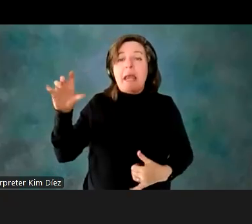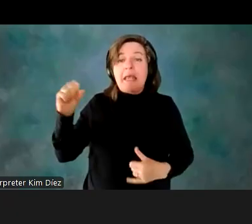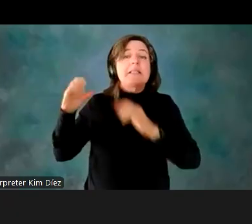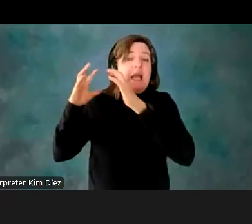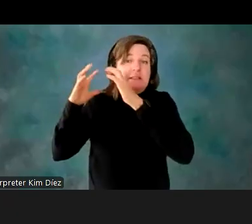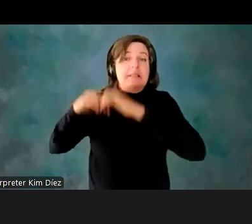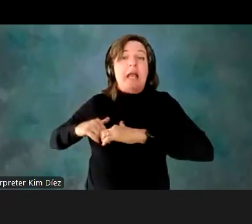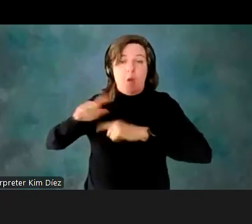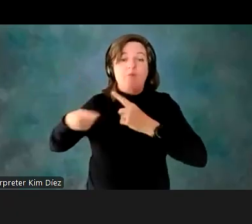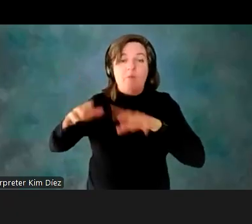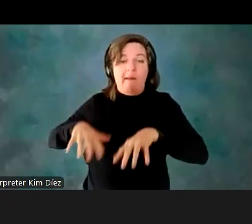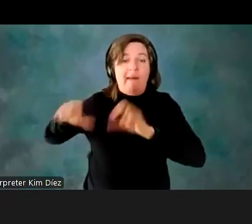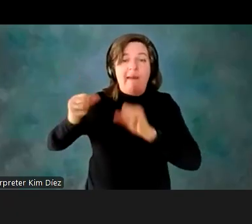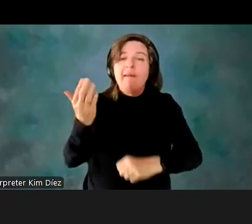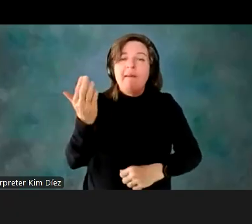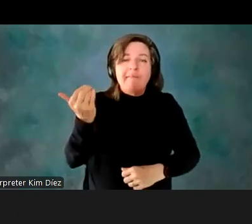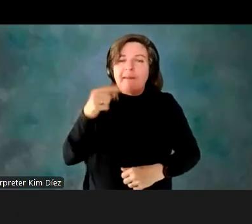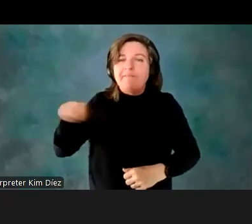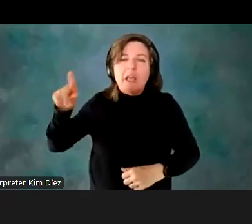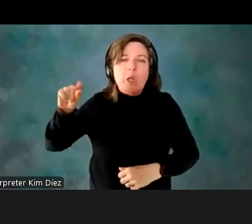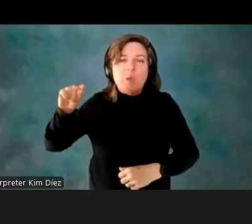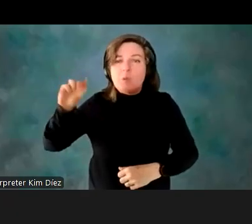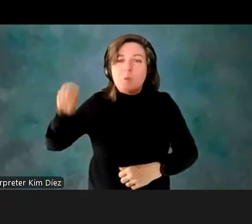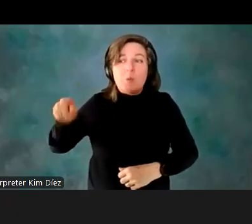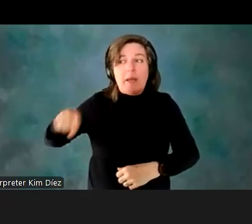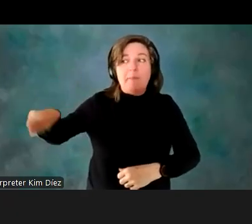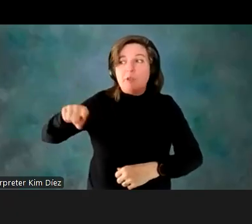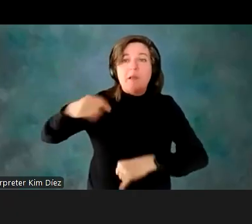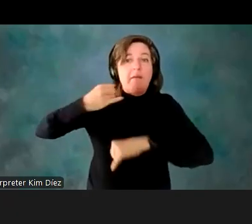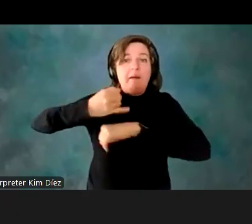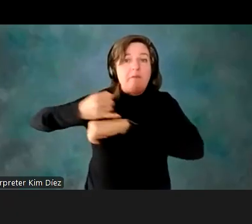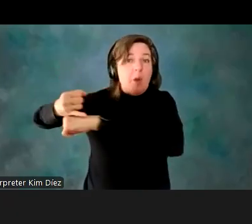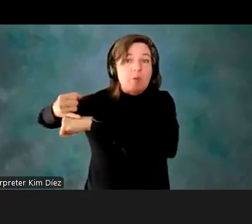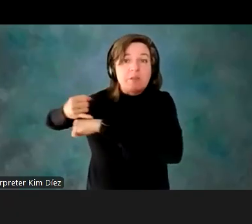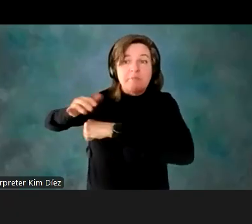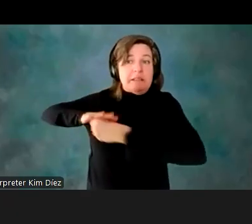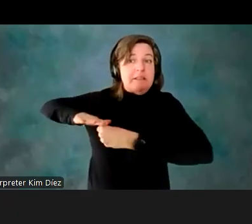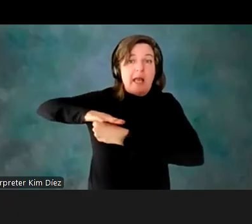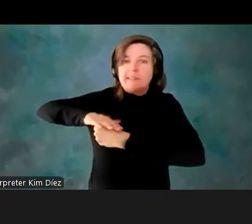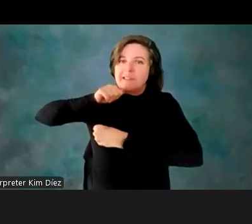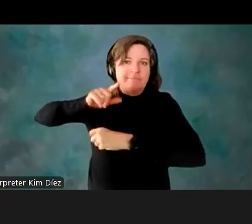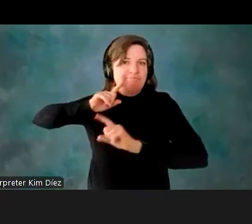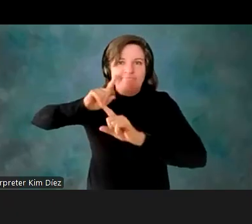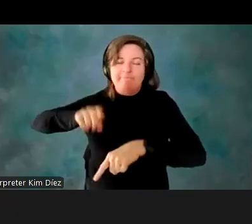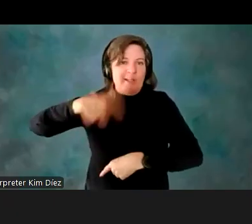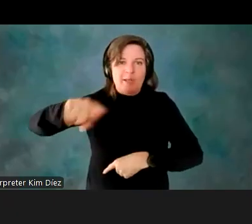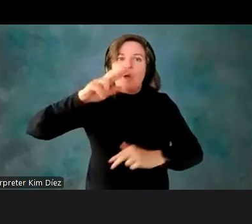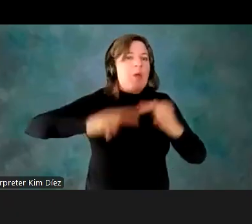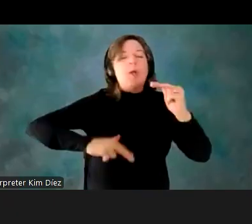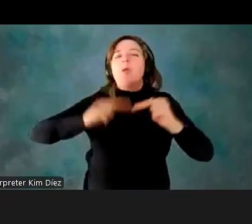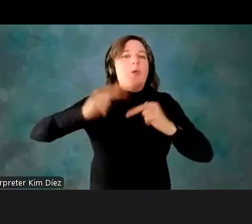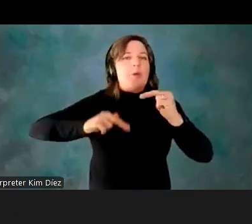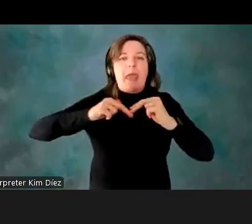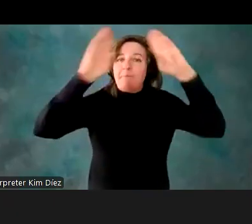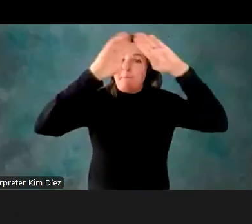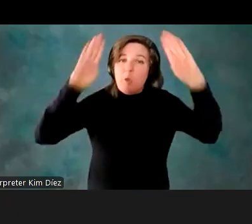15–20% of the network was not of the sites were not reporting. And you can't build a house without a